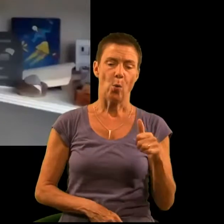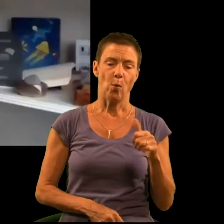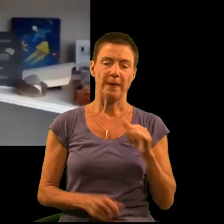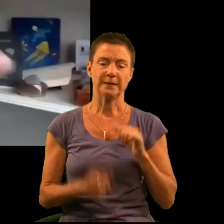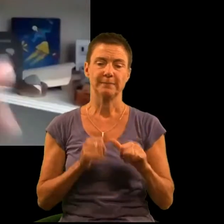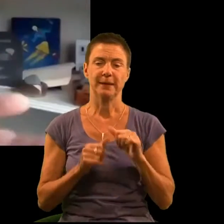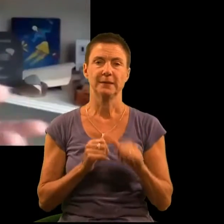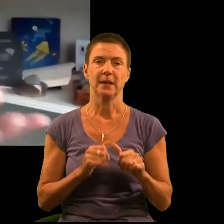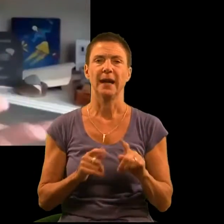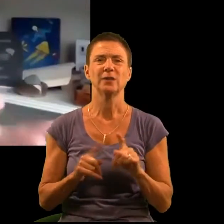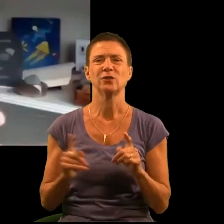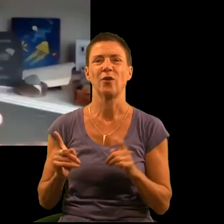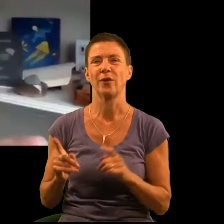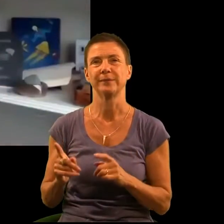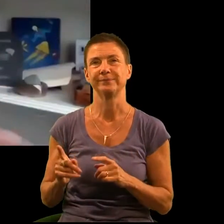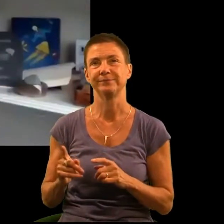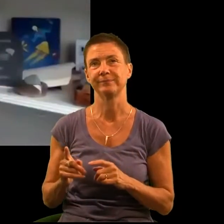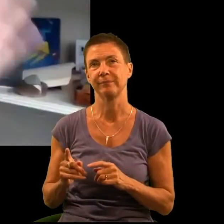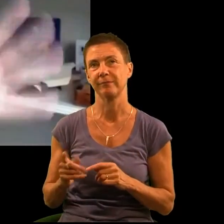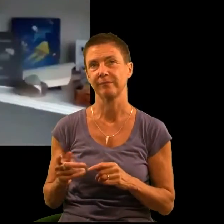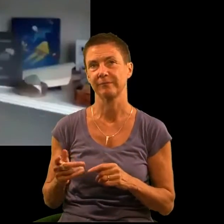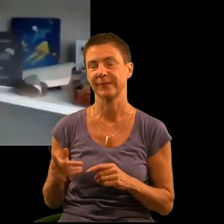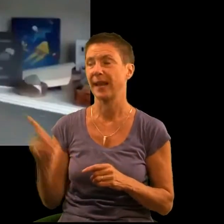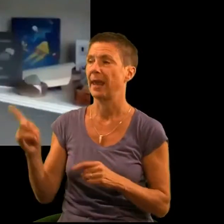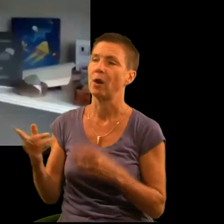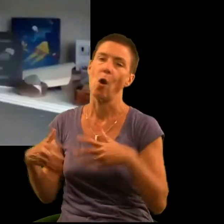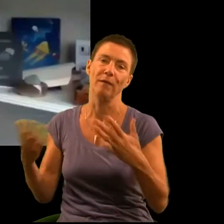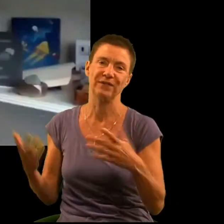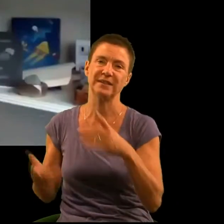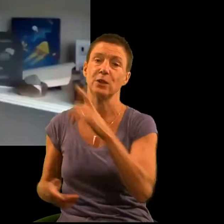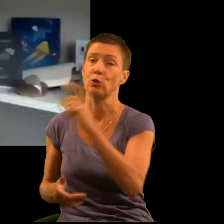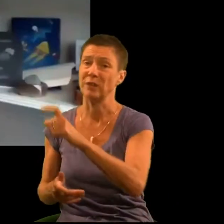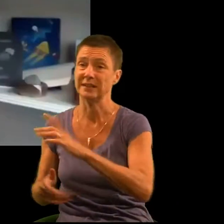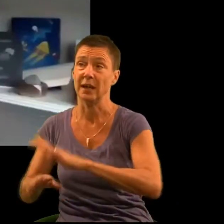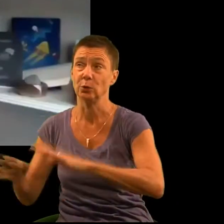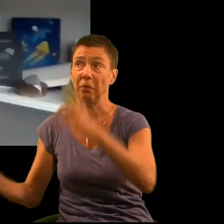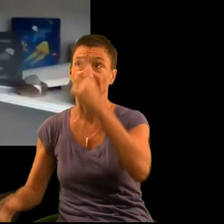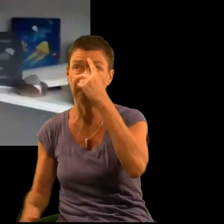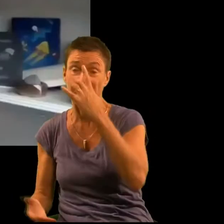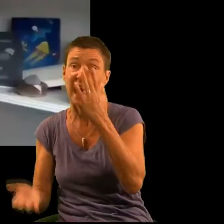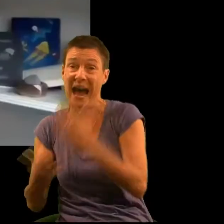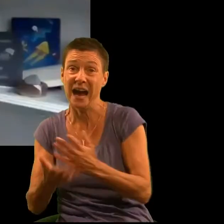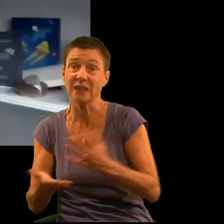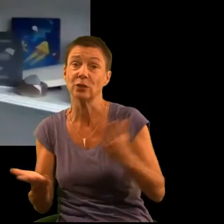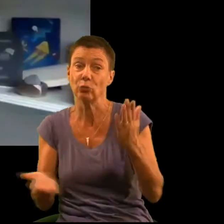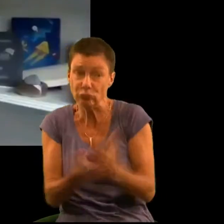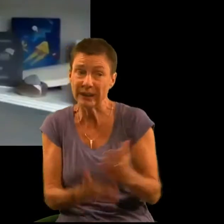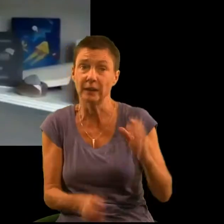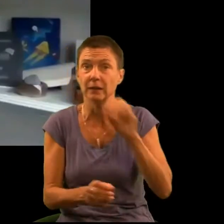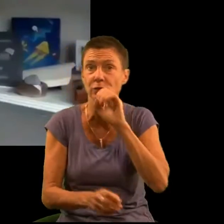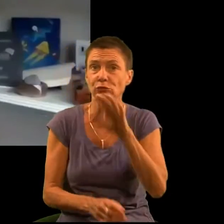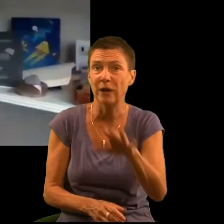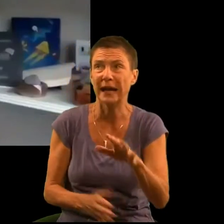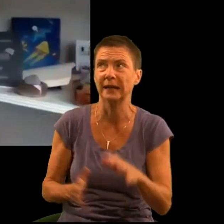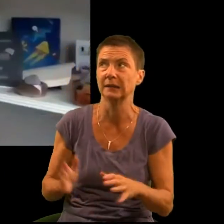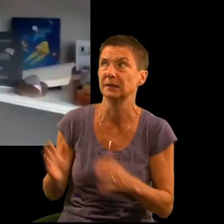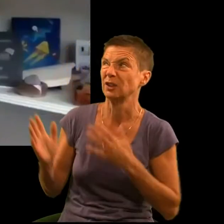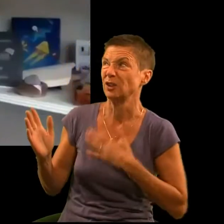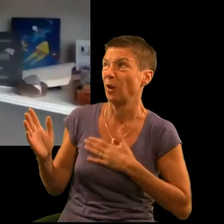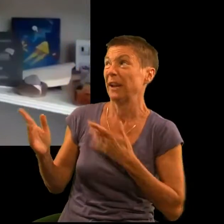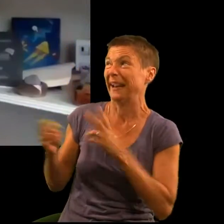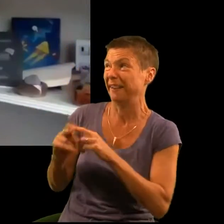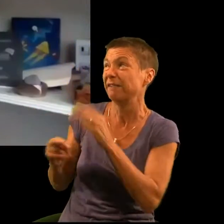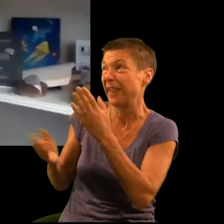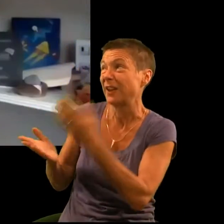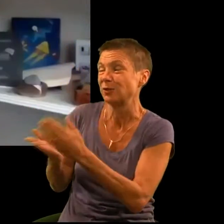what you know. You know, Cressida didn't grow up with dragons, as far as I know, and oh, sorry, I didn't mean